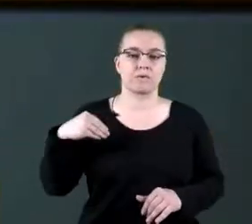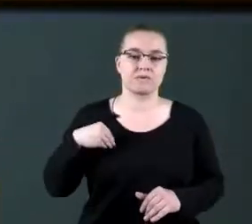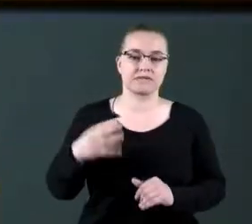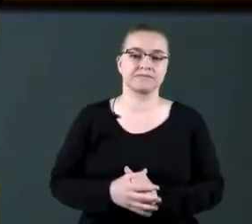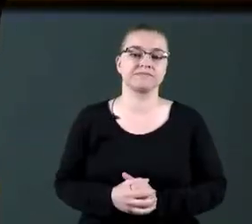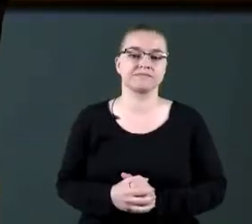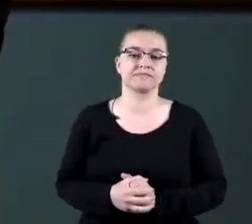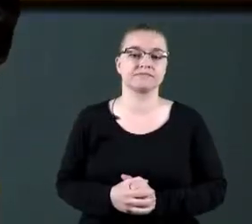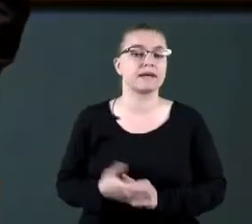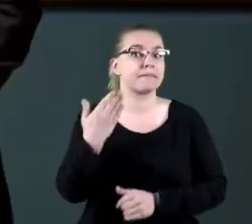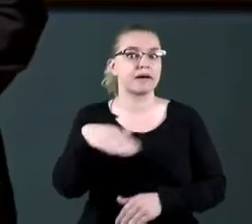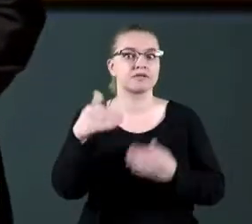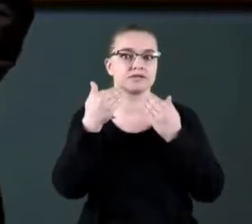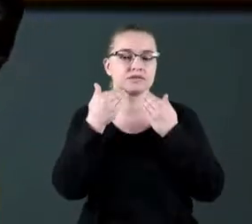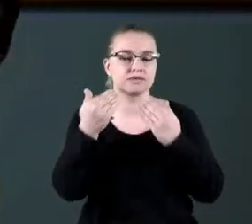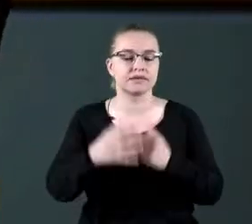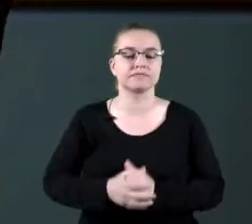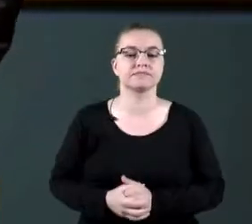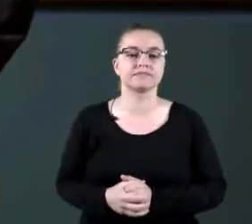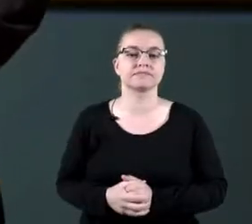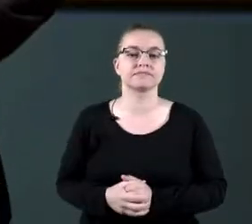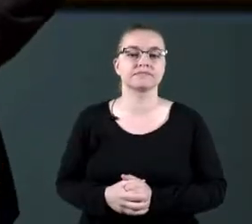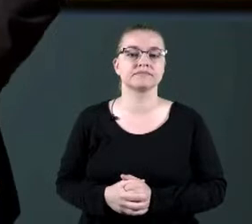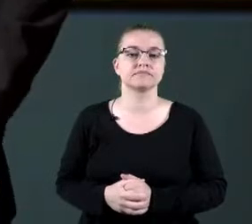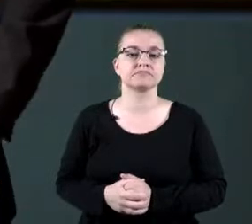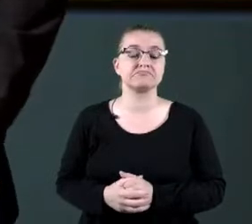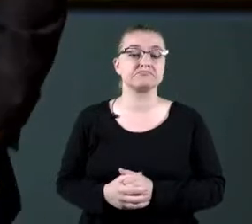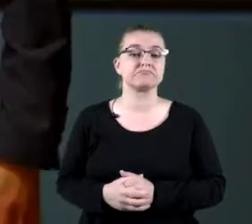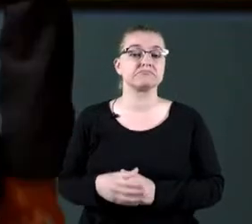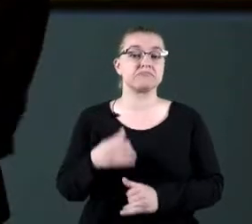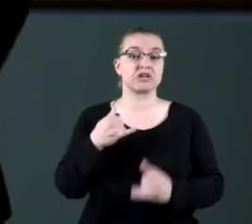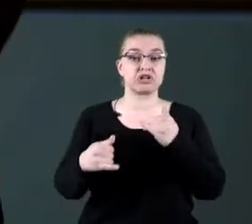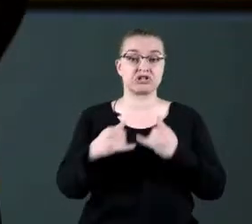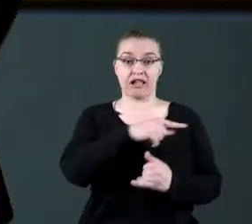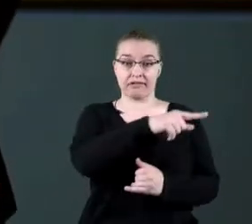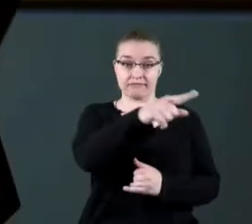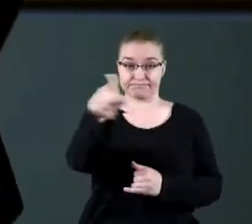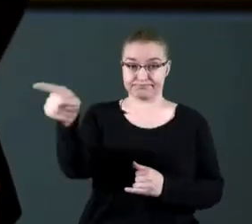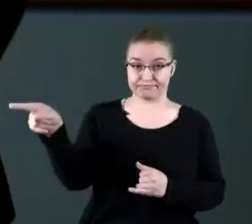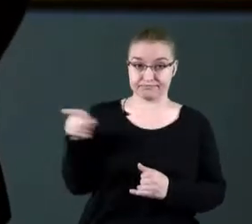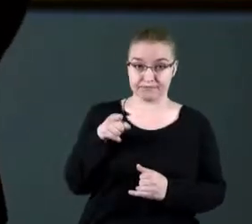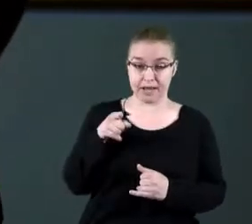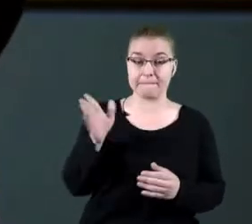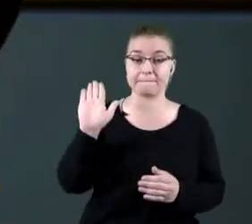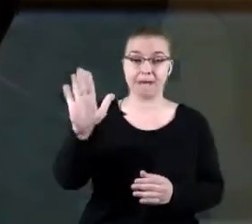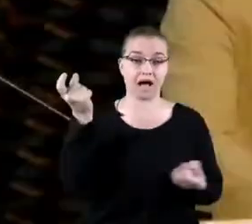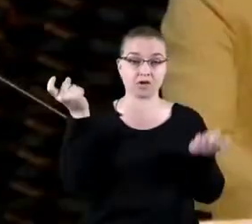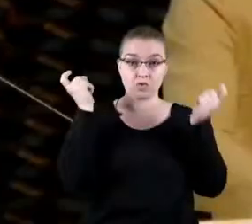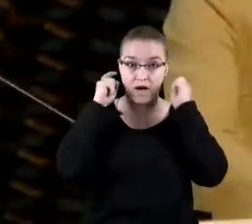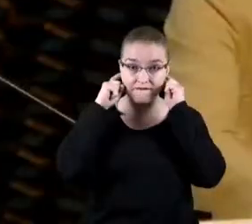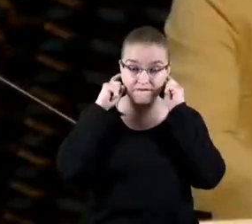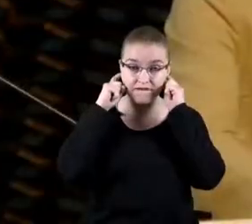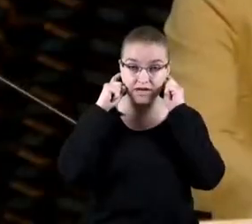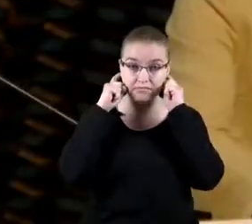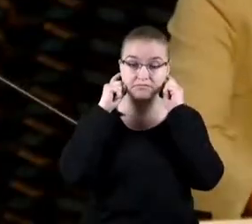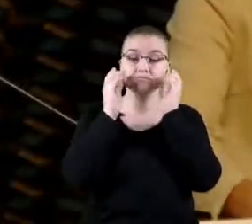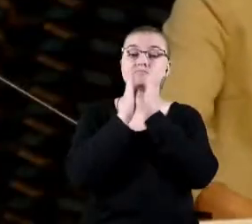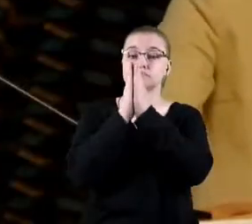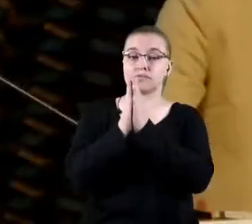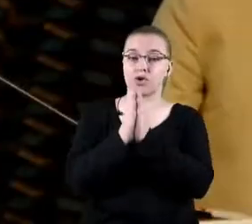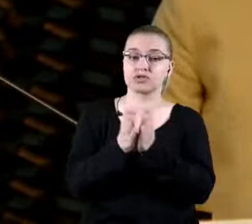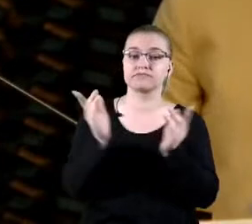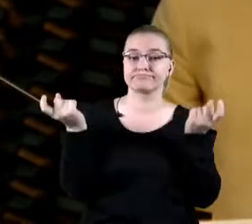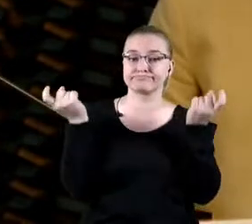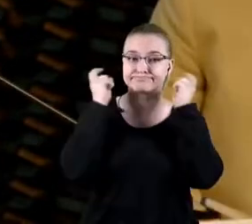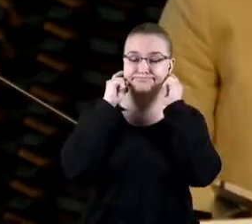Thank you very much. If you have the interpretation sets ready, please prepare them as I will do my